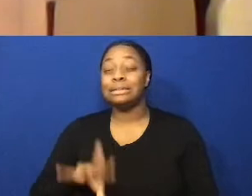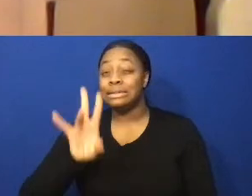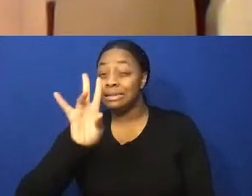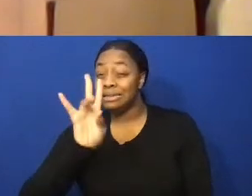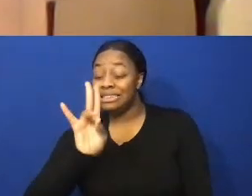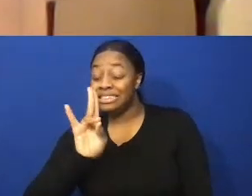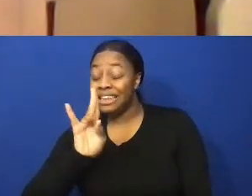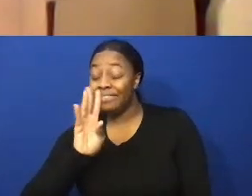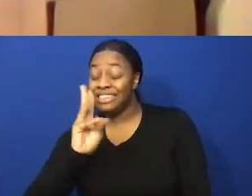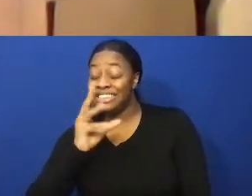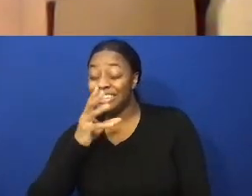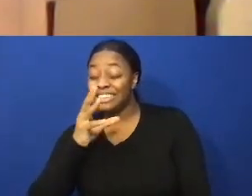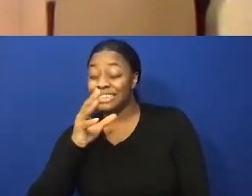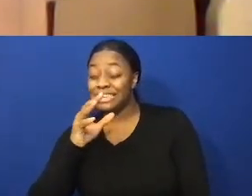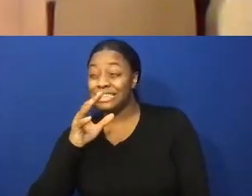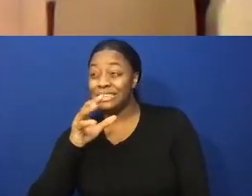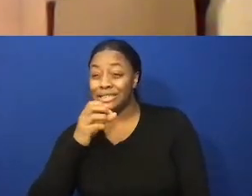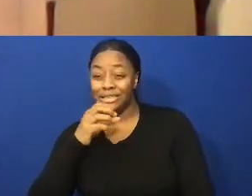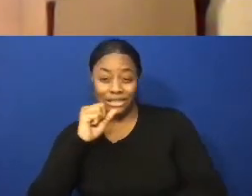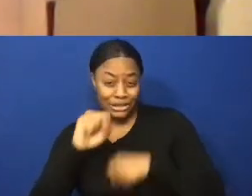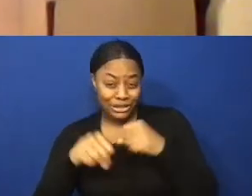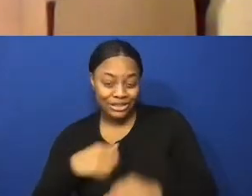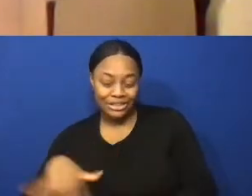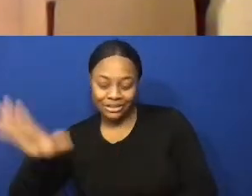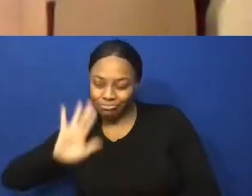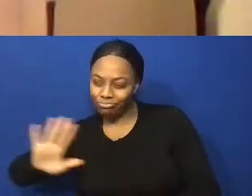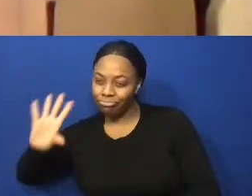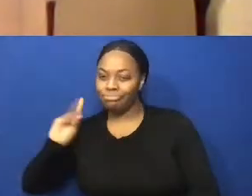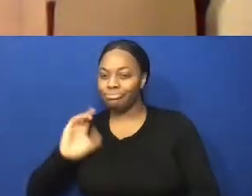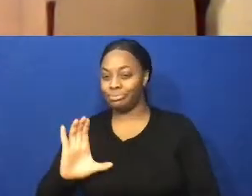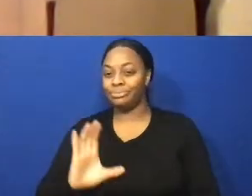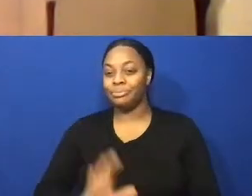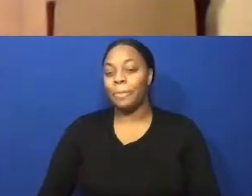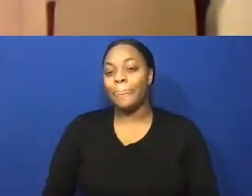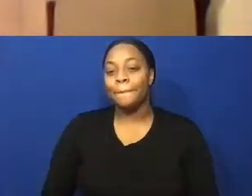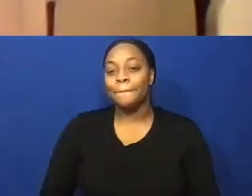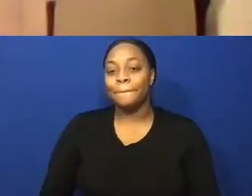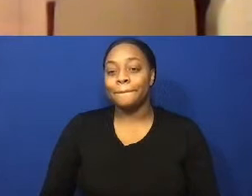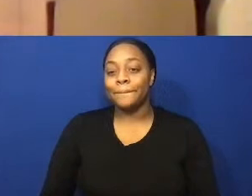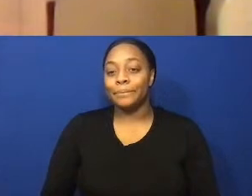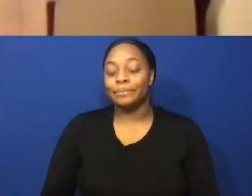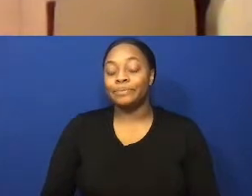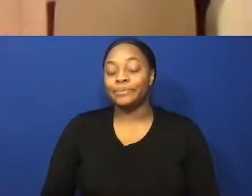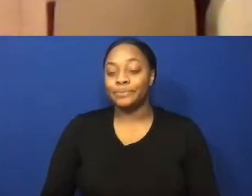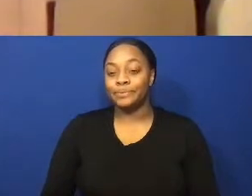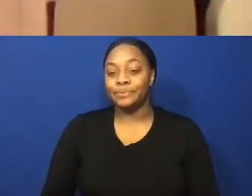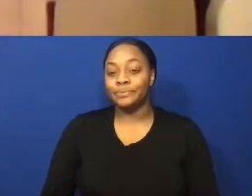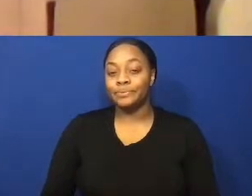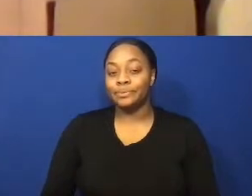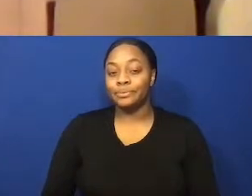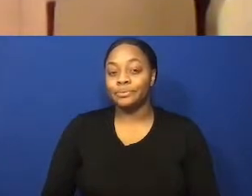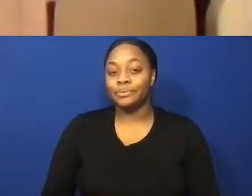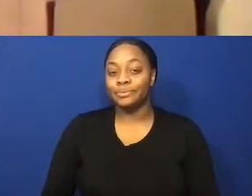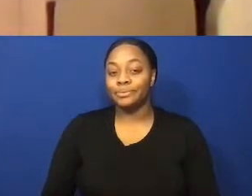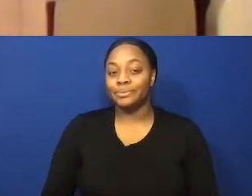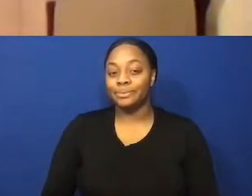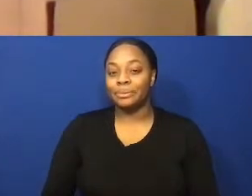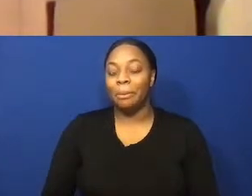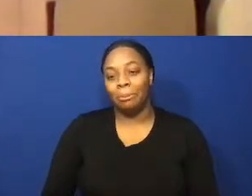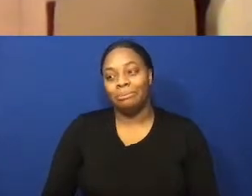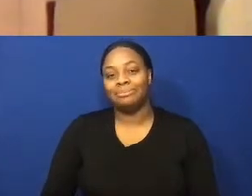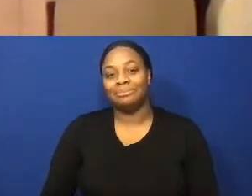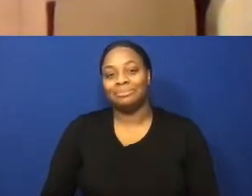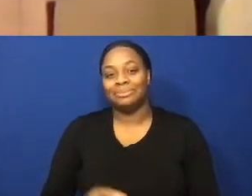76 years ago in Washington, D.C., and I am here in the